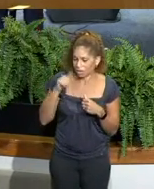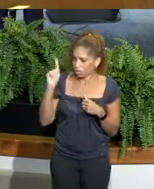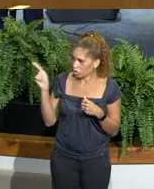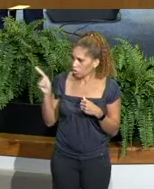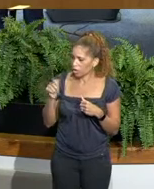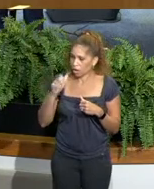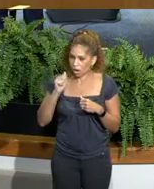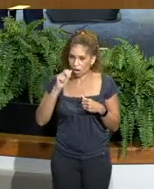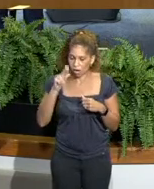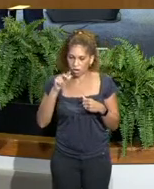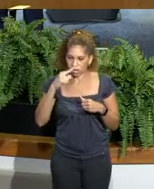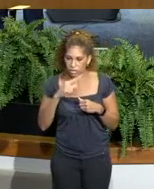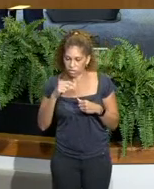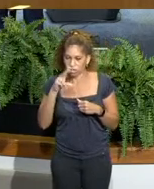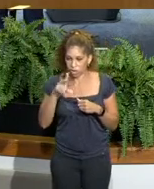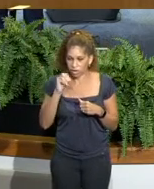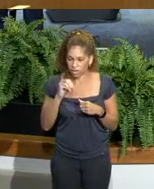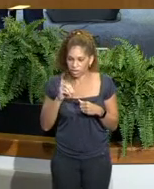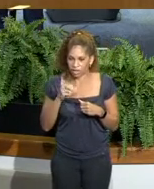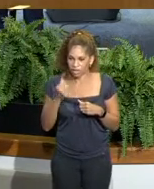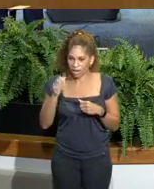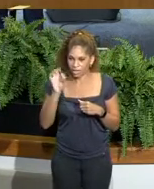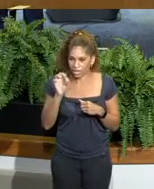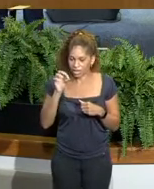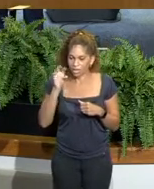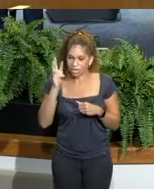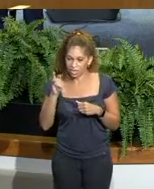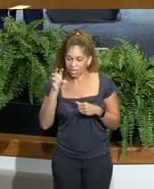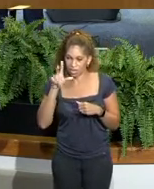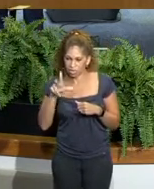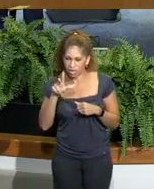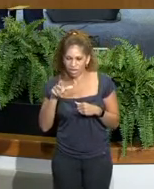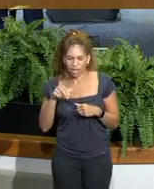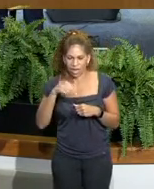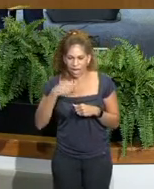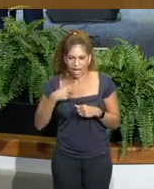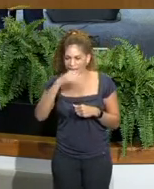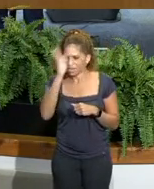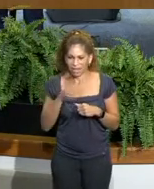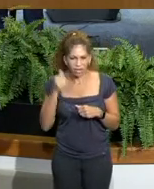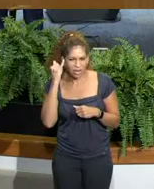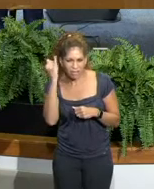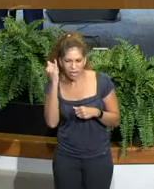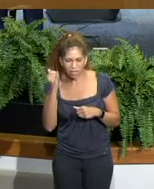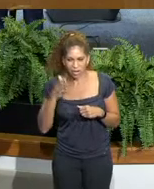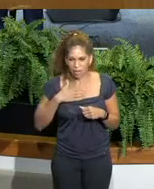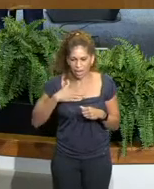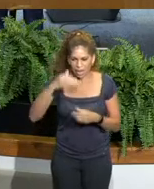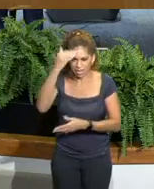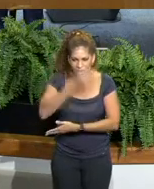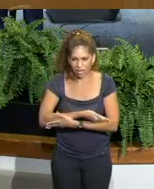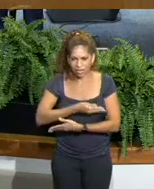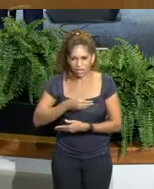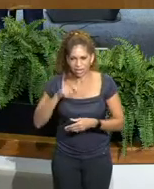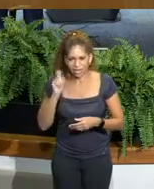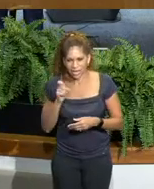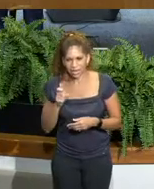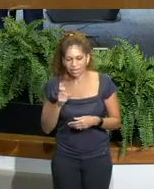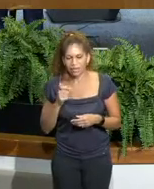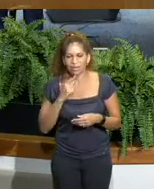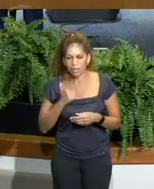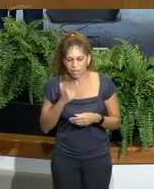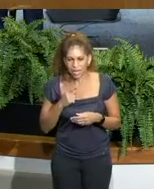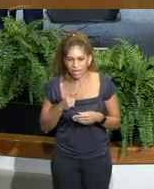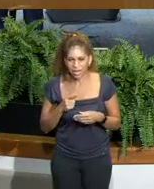1963, 2 days after the March on Washington, I never imagined that my son would have to get arrested 17